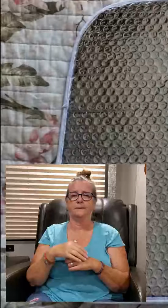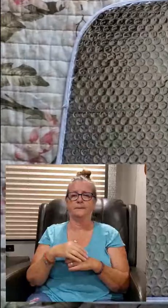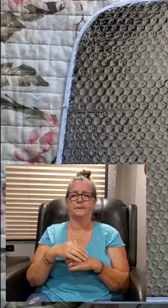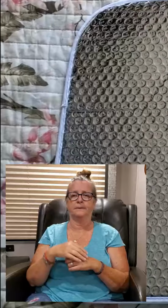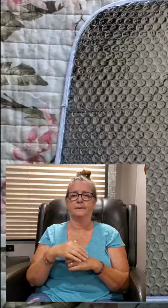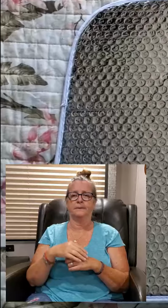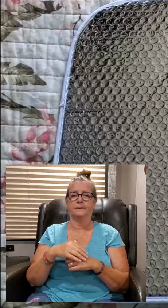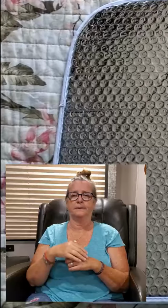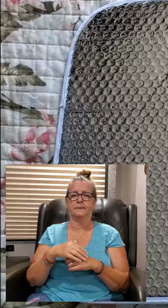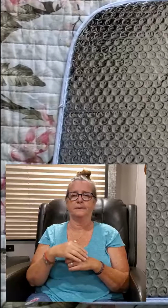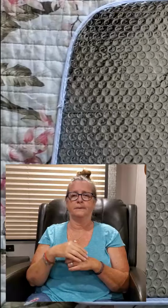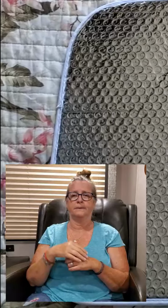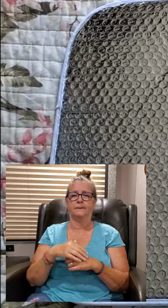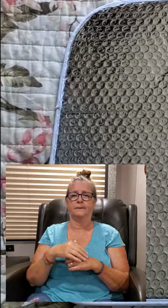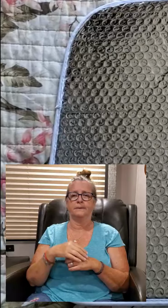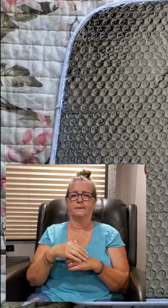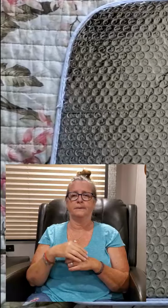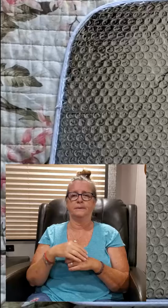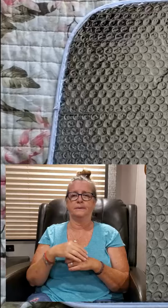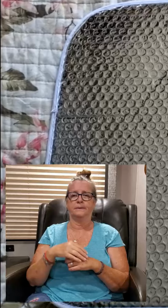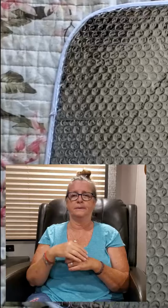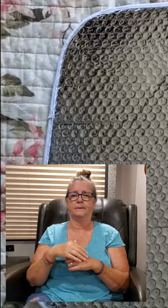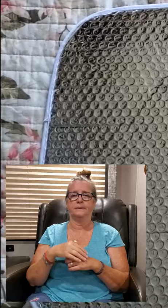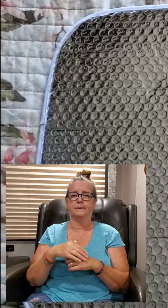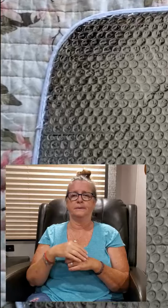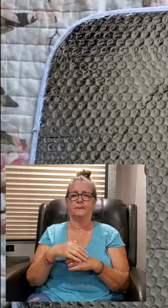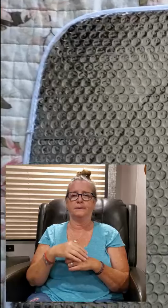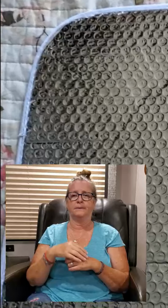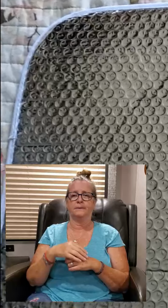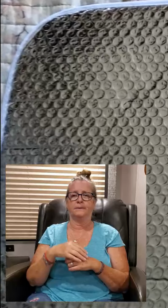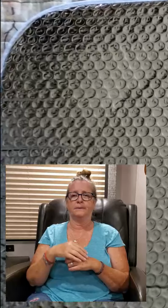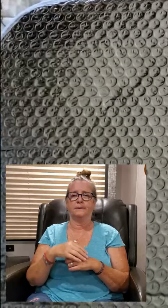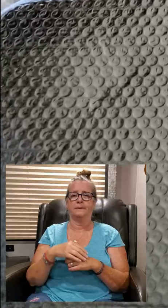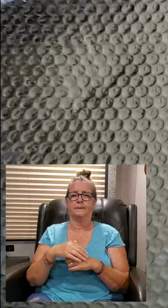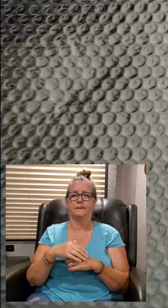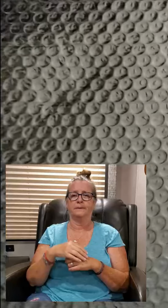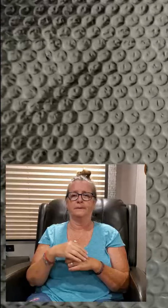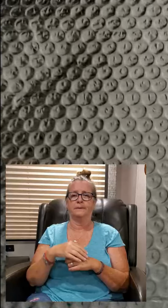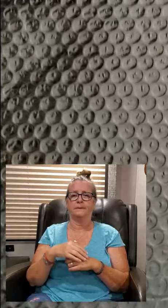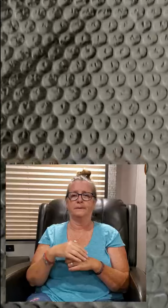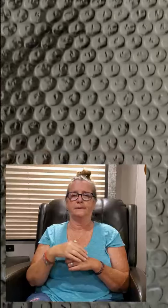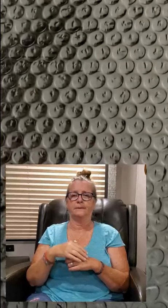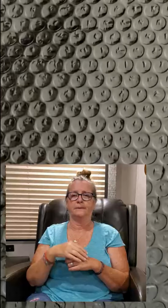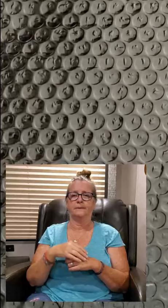It's bound. We thought it'd be easier. They give you the little Velcro pieces,